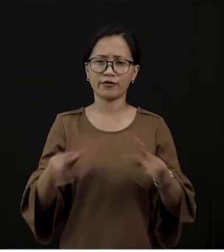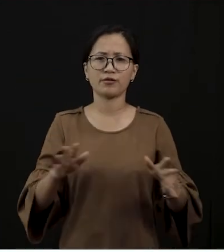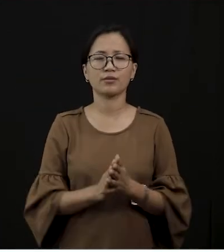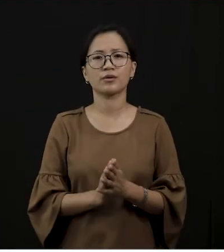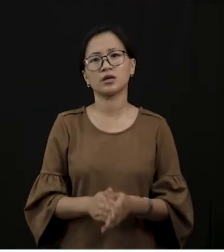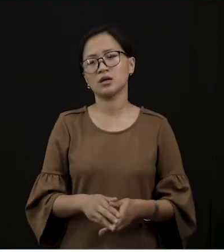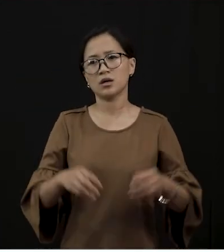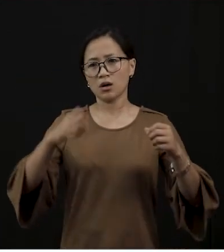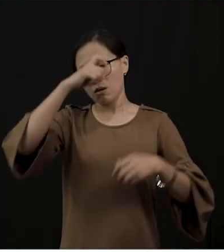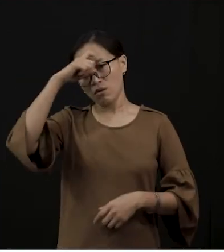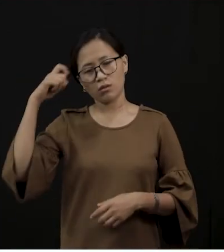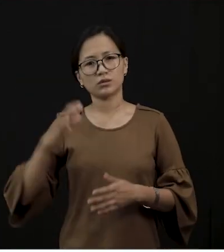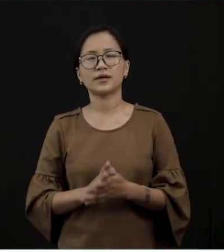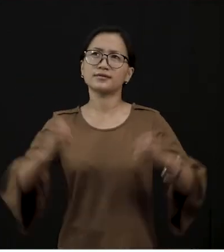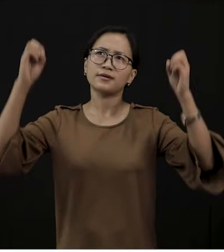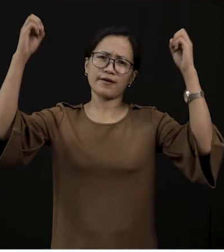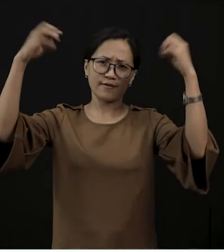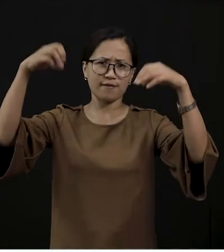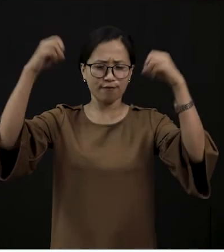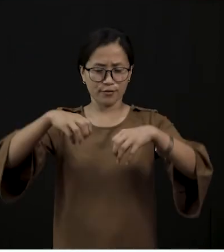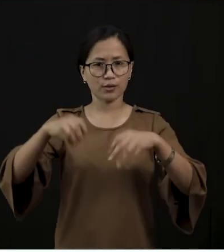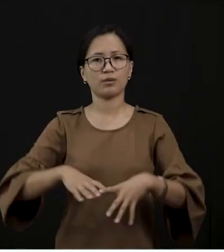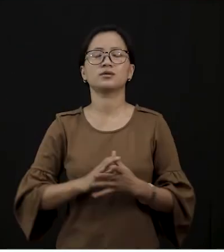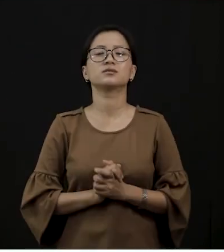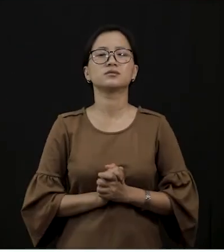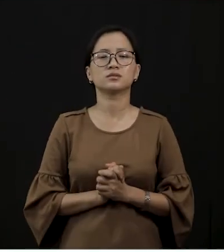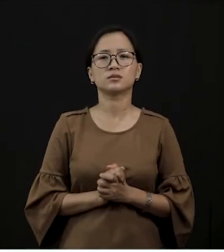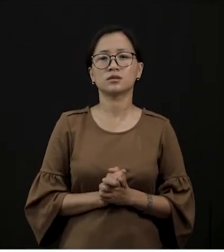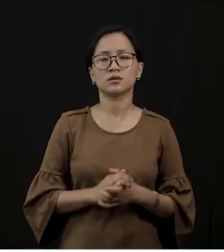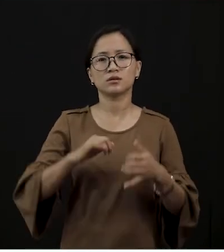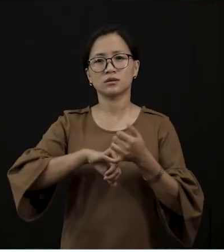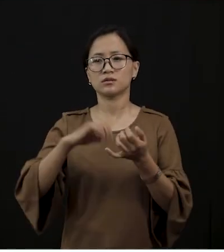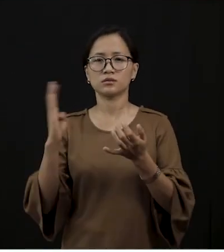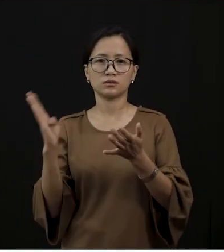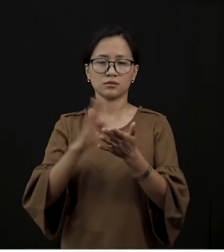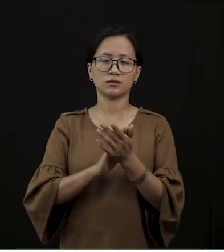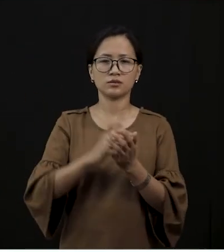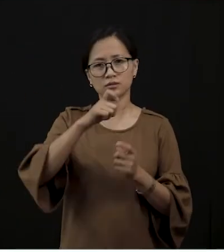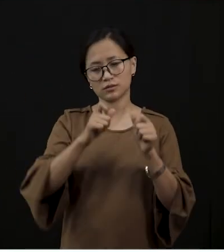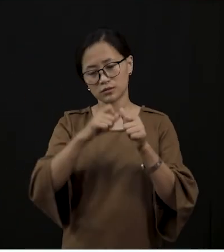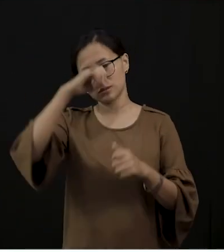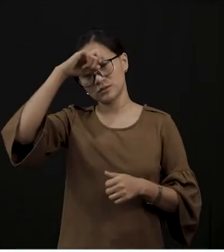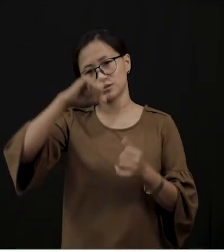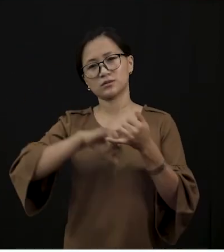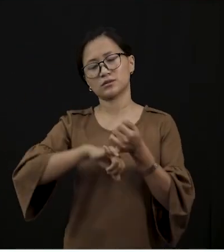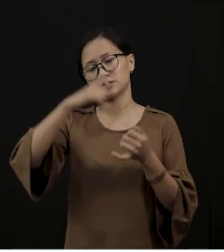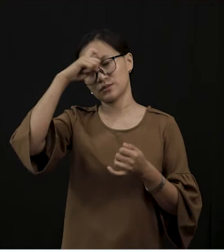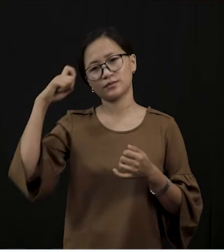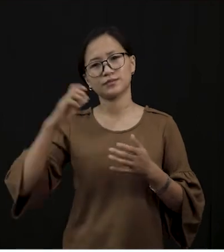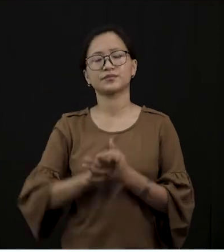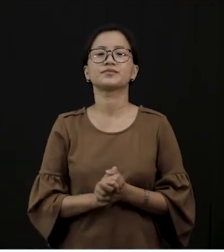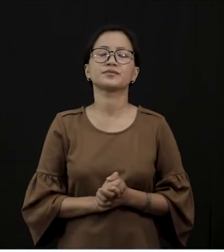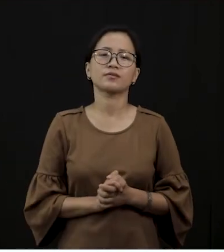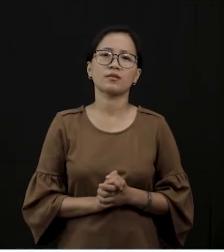get heavy rain during the season. Okay, in summer season, June, July, August are